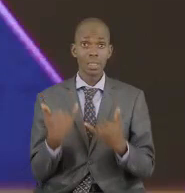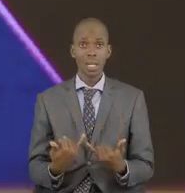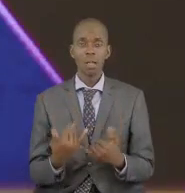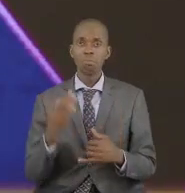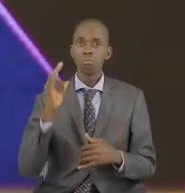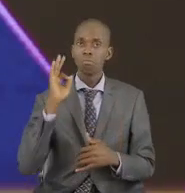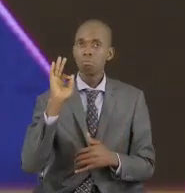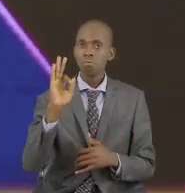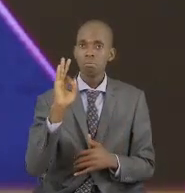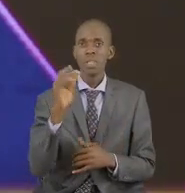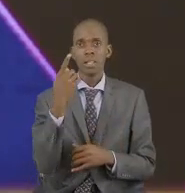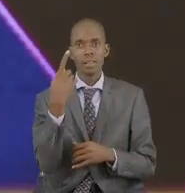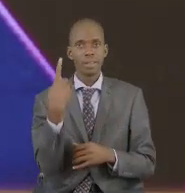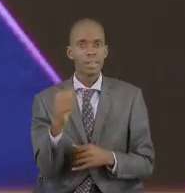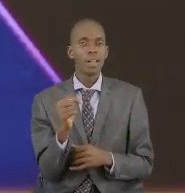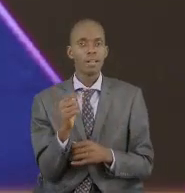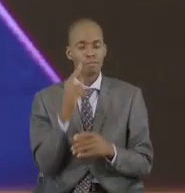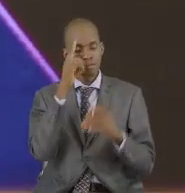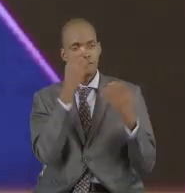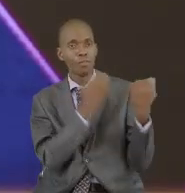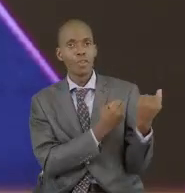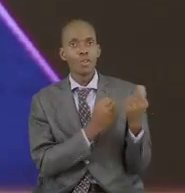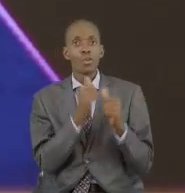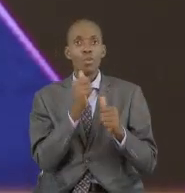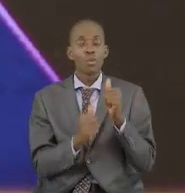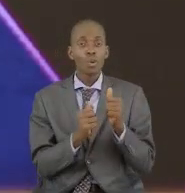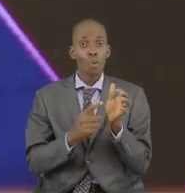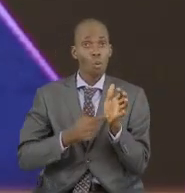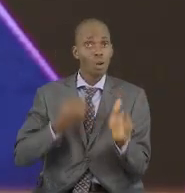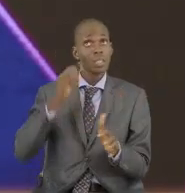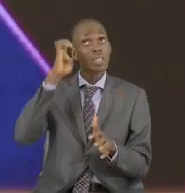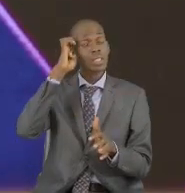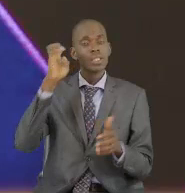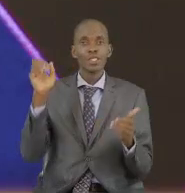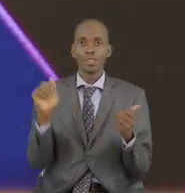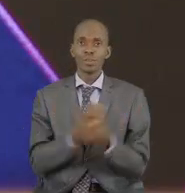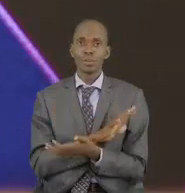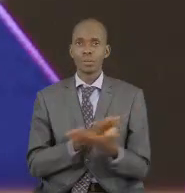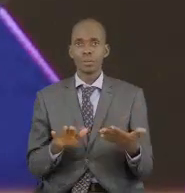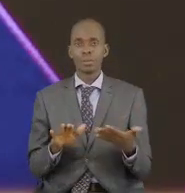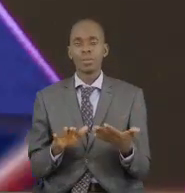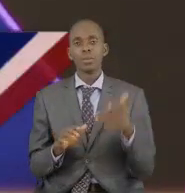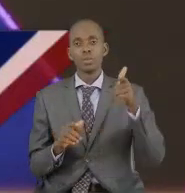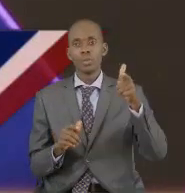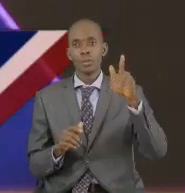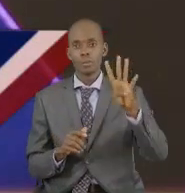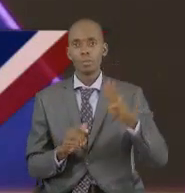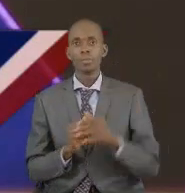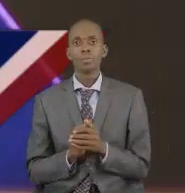the faith which once he destroyed. Verse 24, and